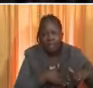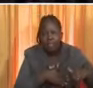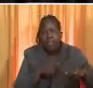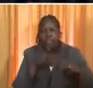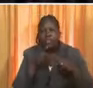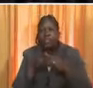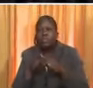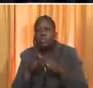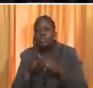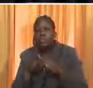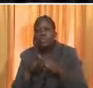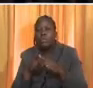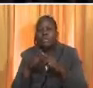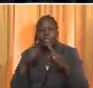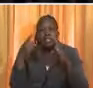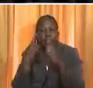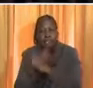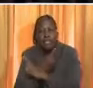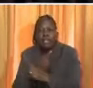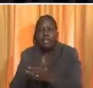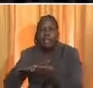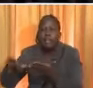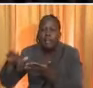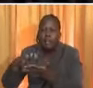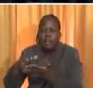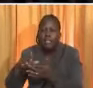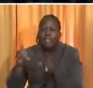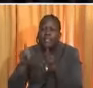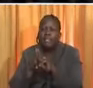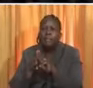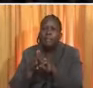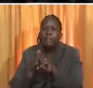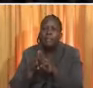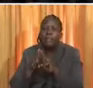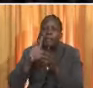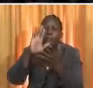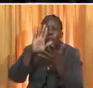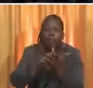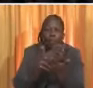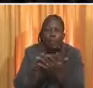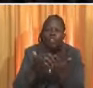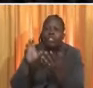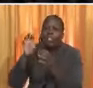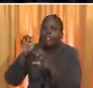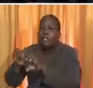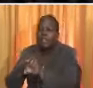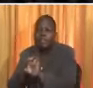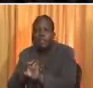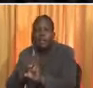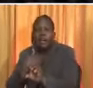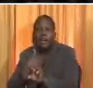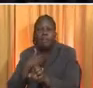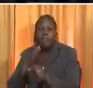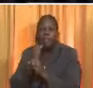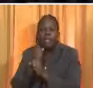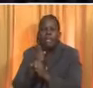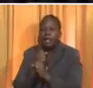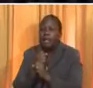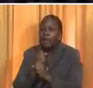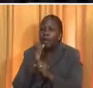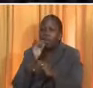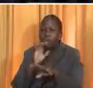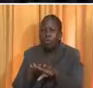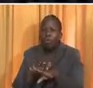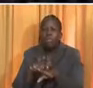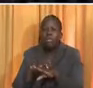revised harmonized draft, and the proposed draft constitution, it has been made abundantly clear that